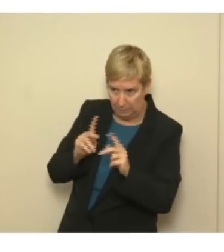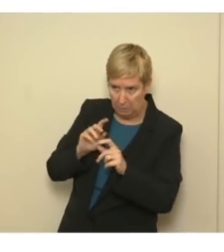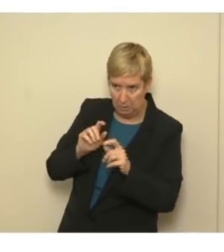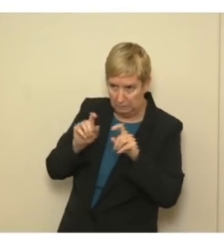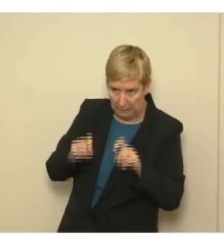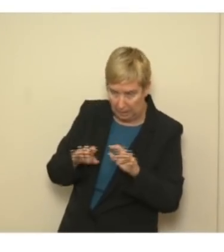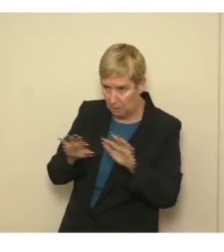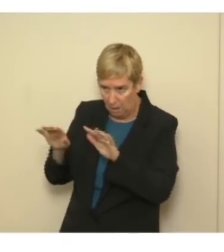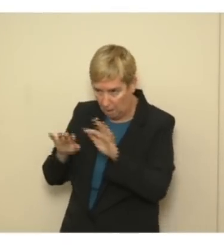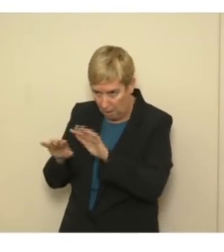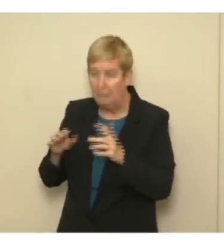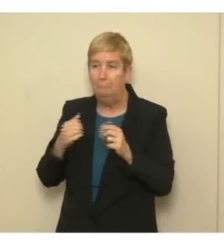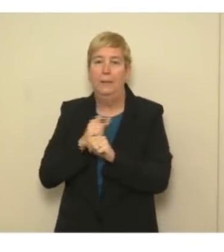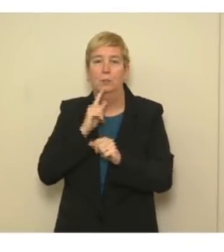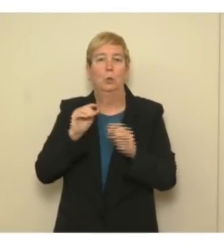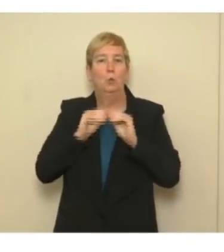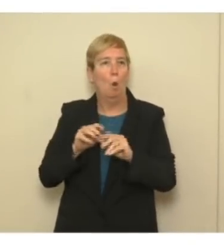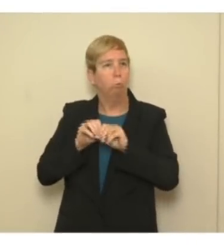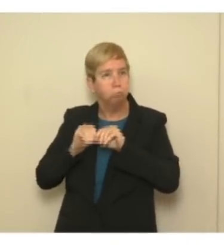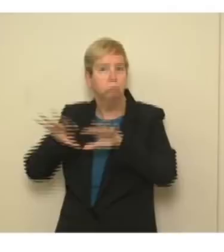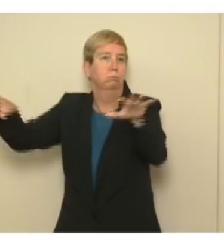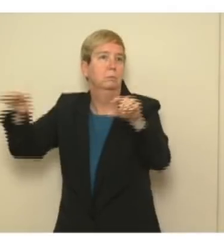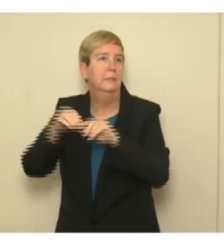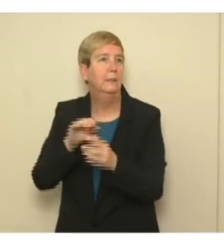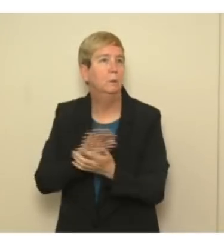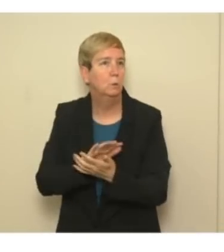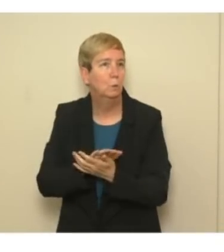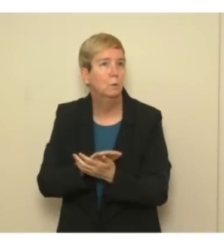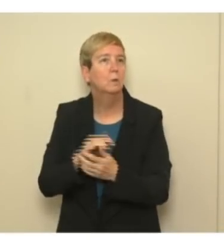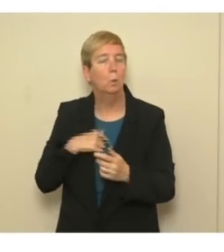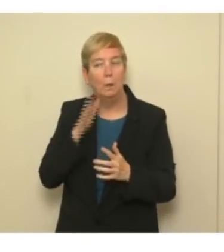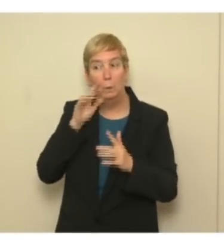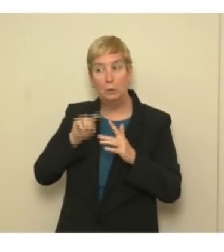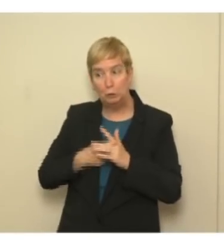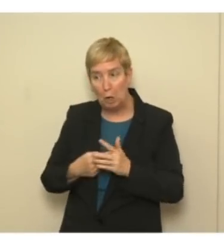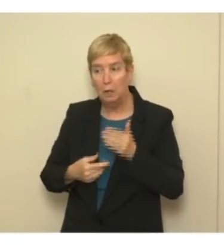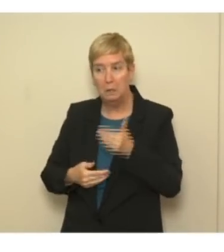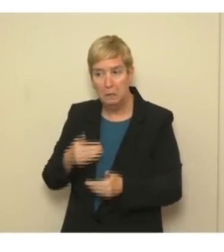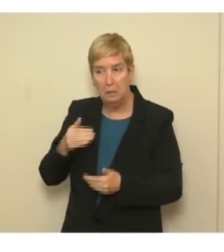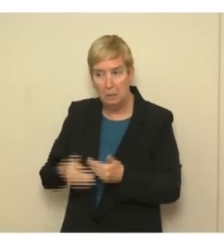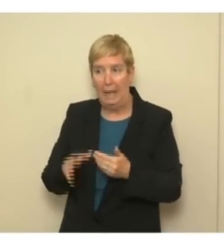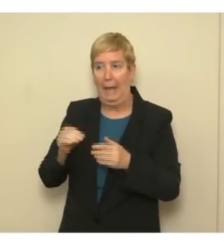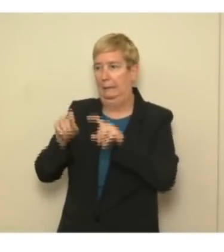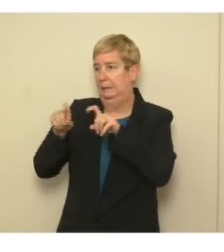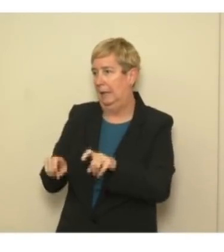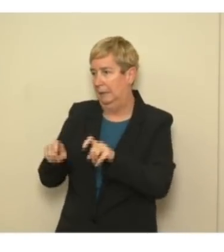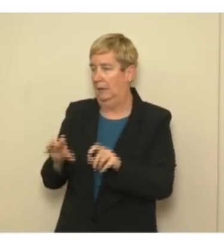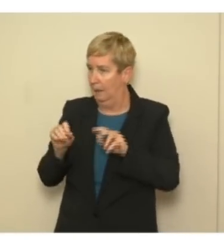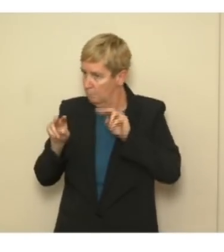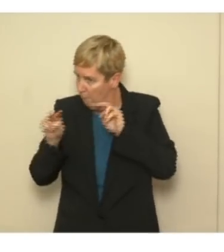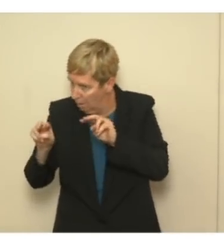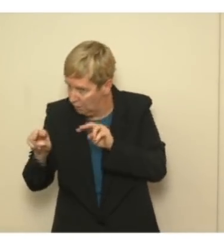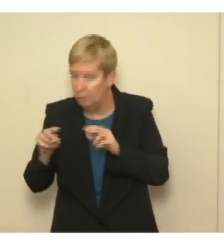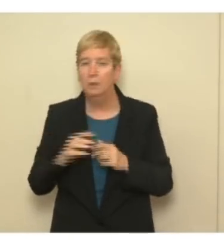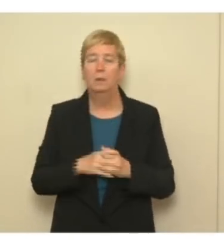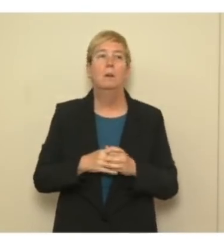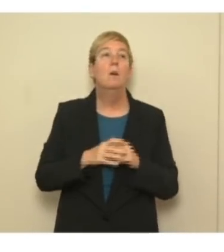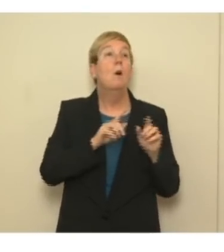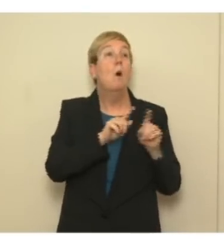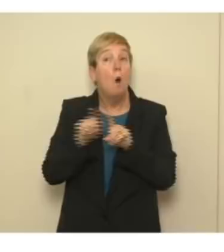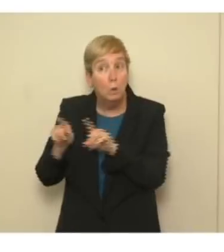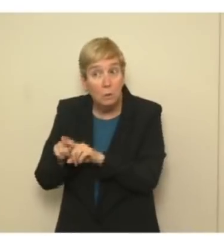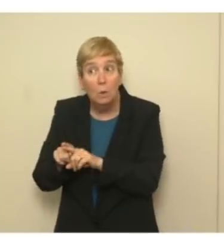monitor that there are no outbreaks across our school systems in New Mexico. In addition to that, we want to make sure that we are also being